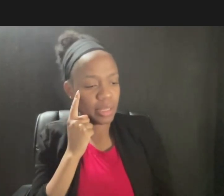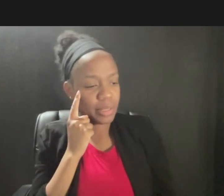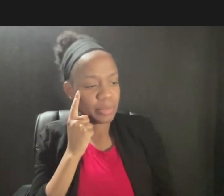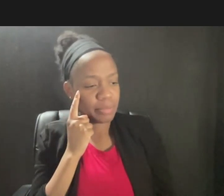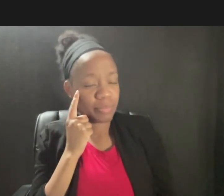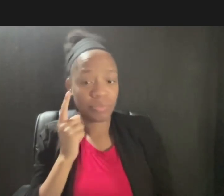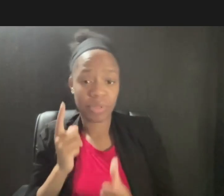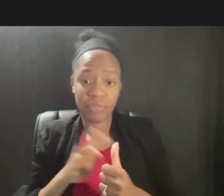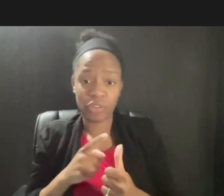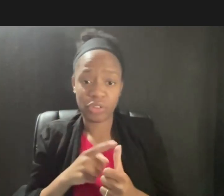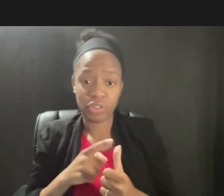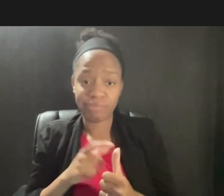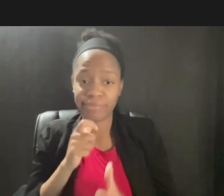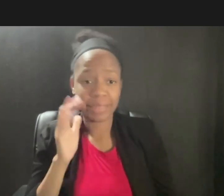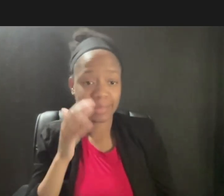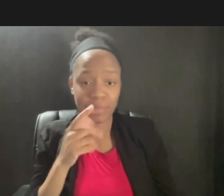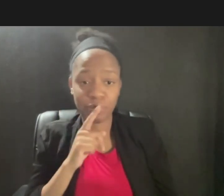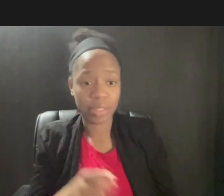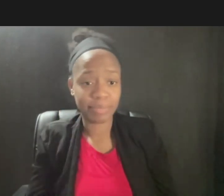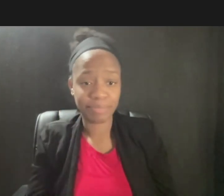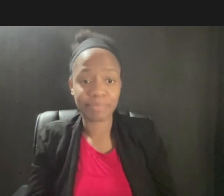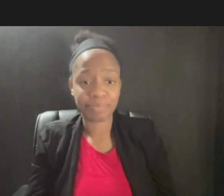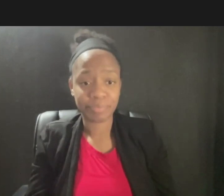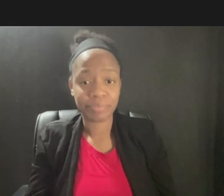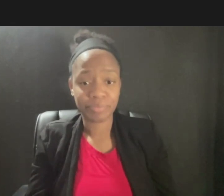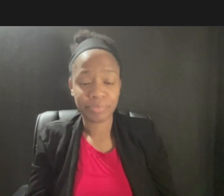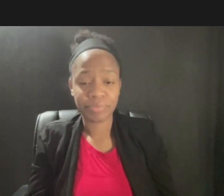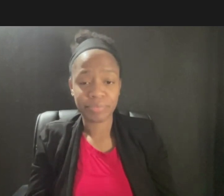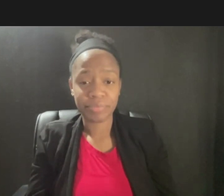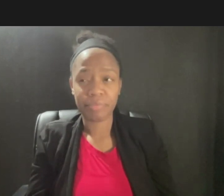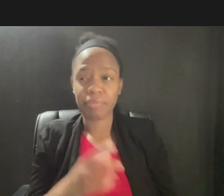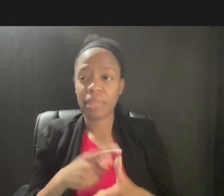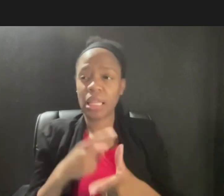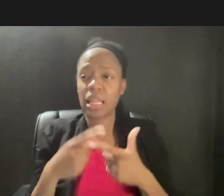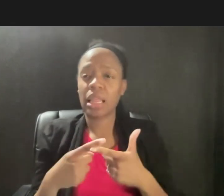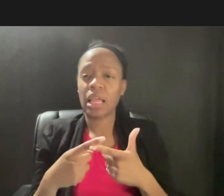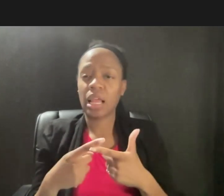first of all, it doesn't even seem real. And then I am